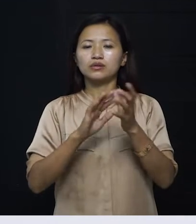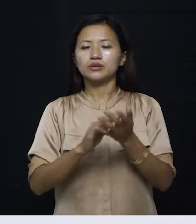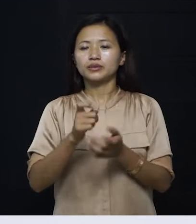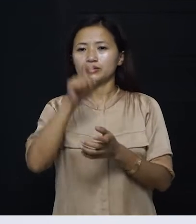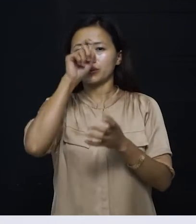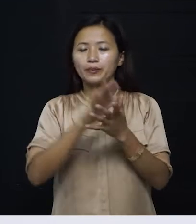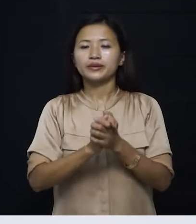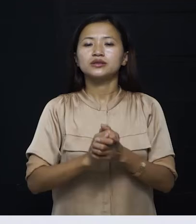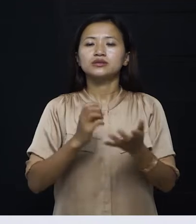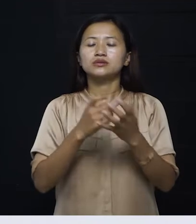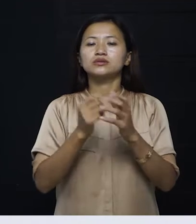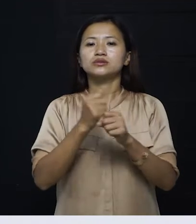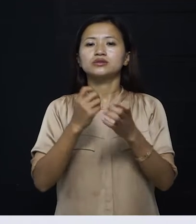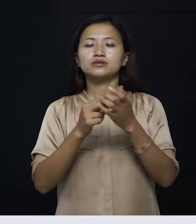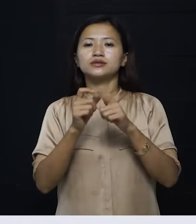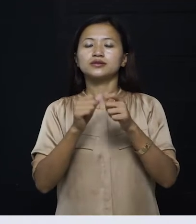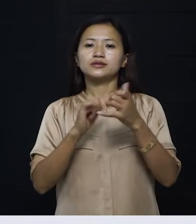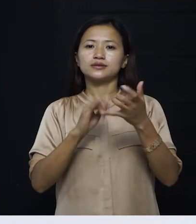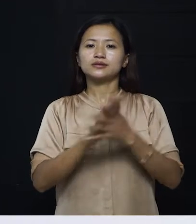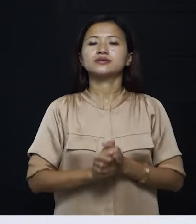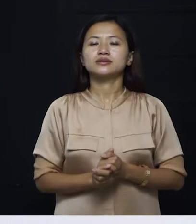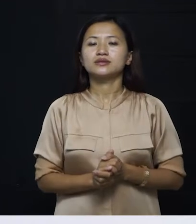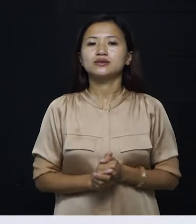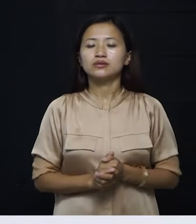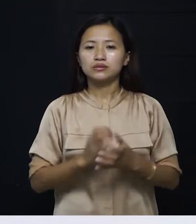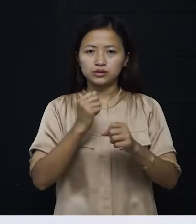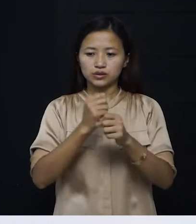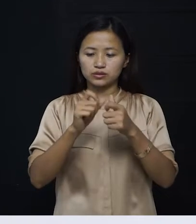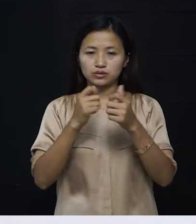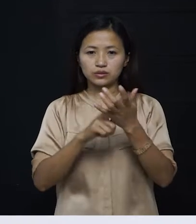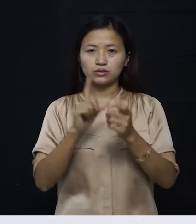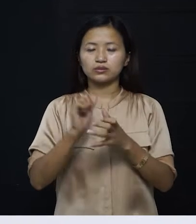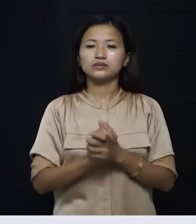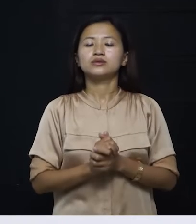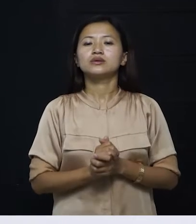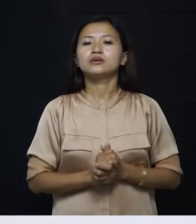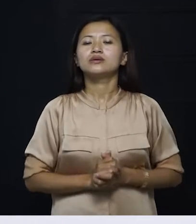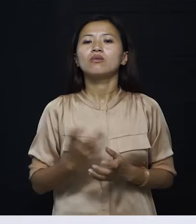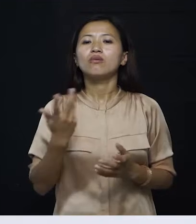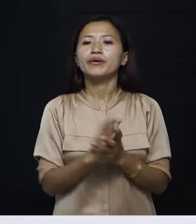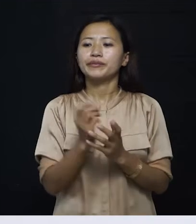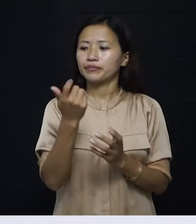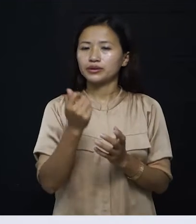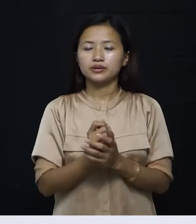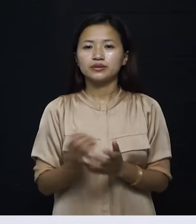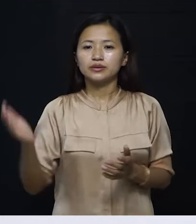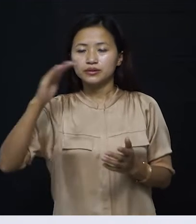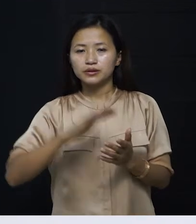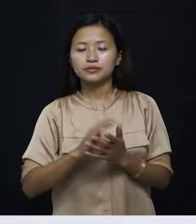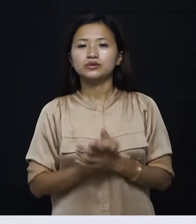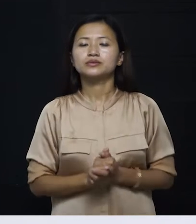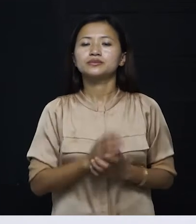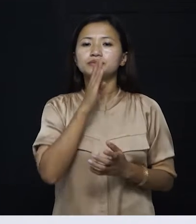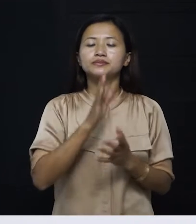goddess, okay? It is the surname of a Roman goddess, Juno. And why money, the word money came into being